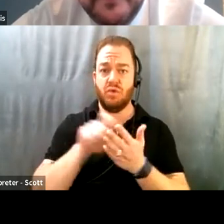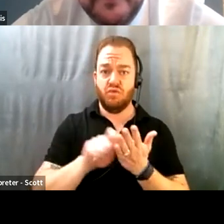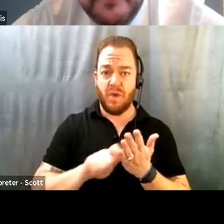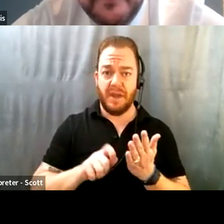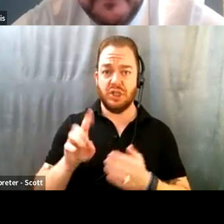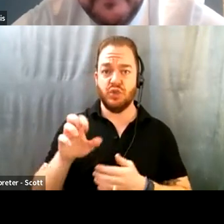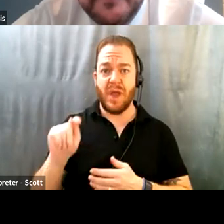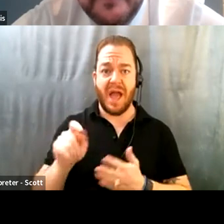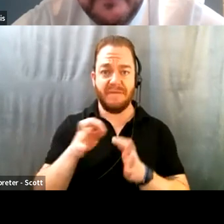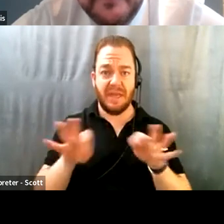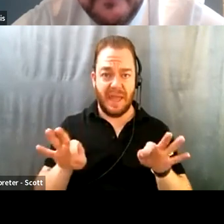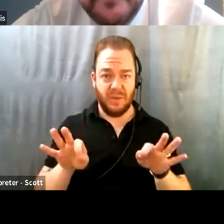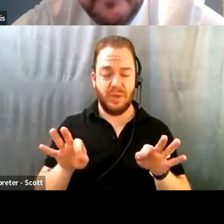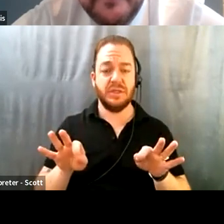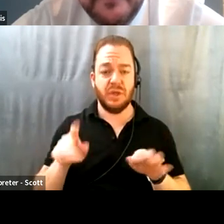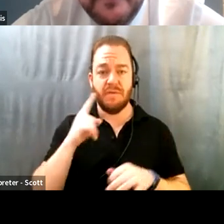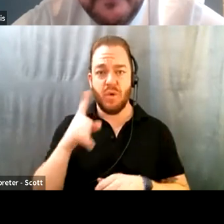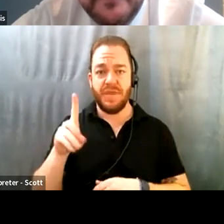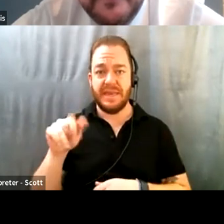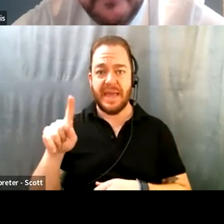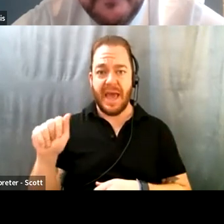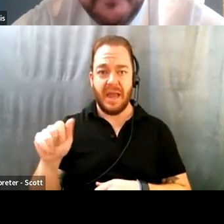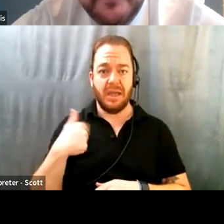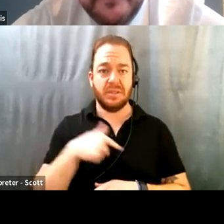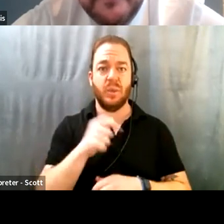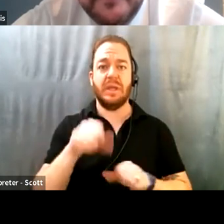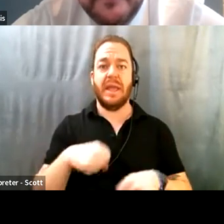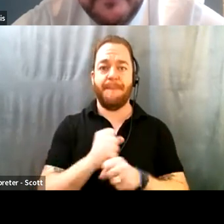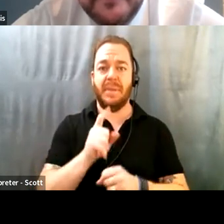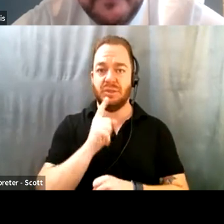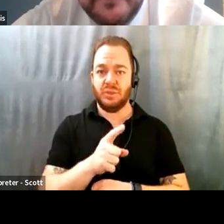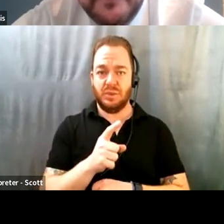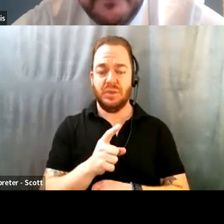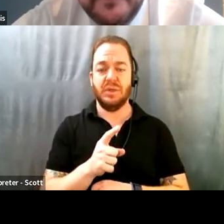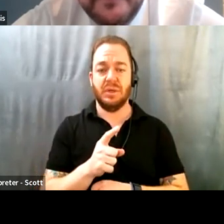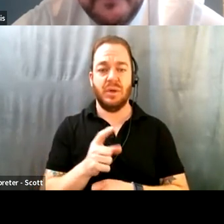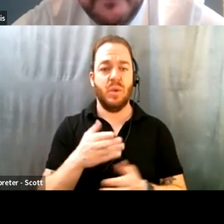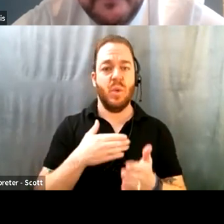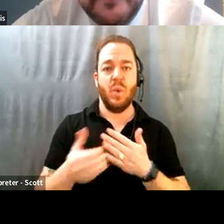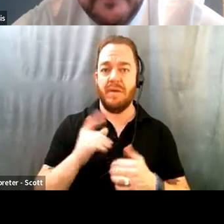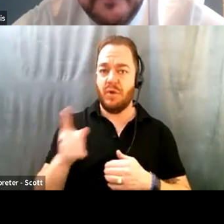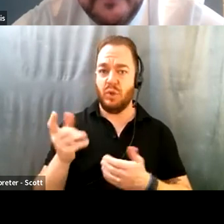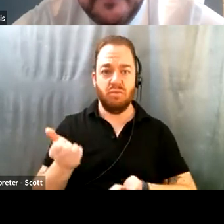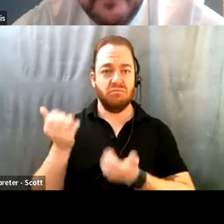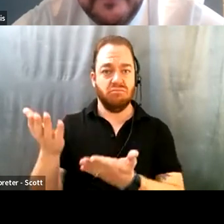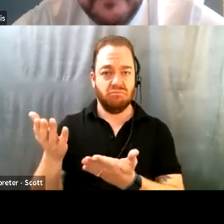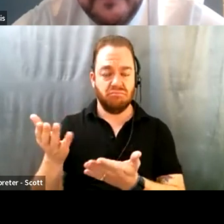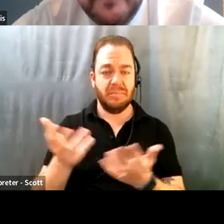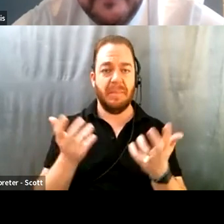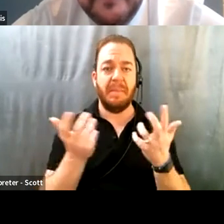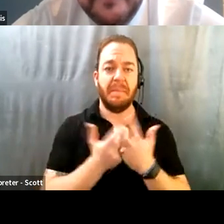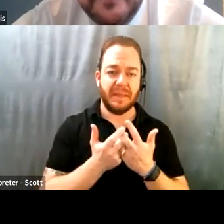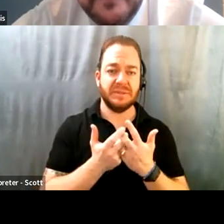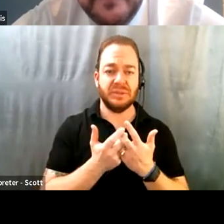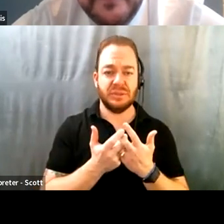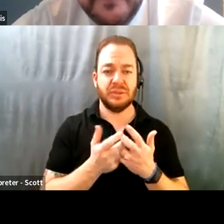together on the data front, so that we can make sure then that whatever you're putting forward is congruent or at